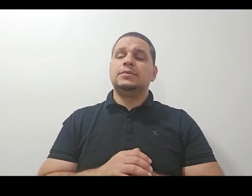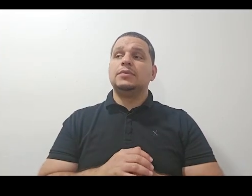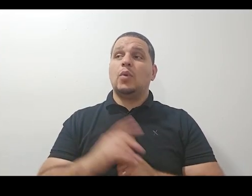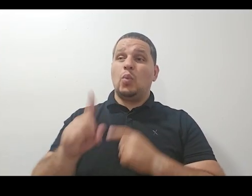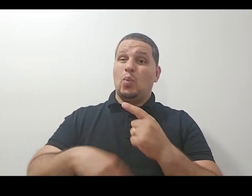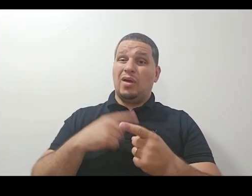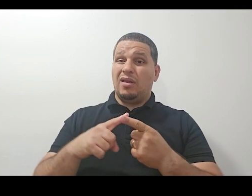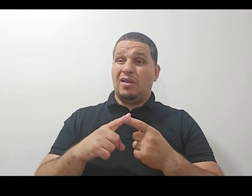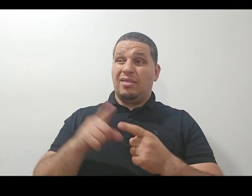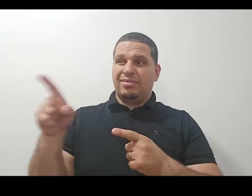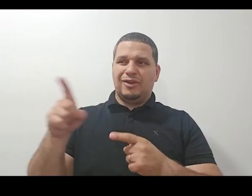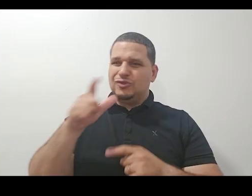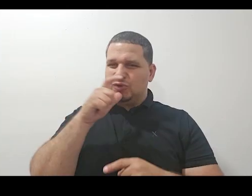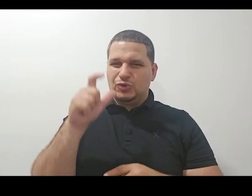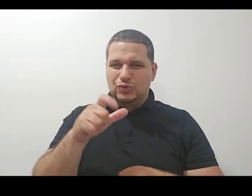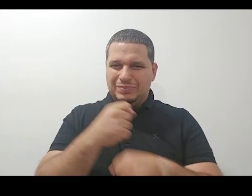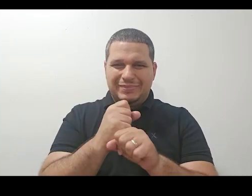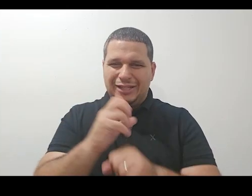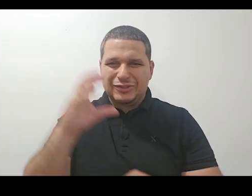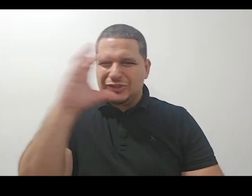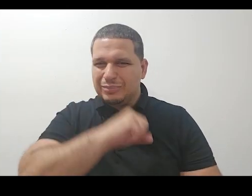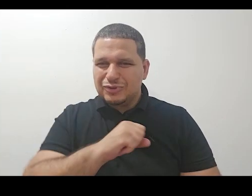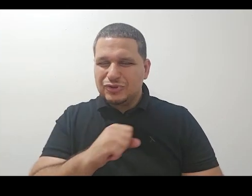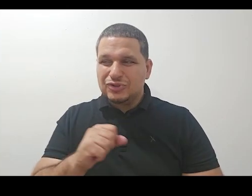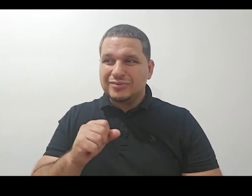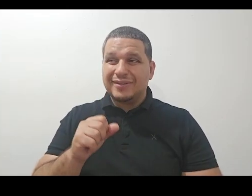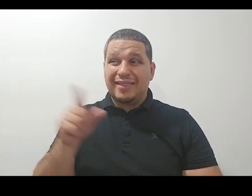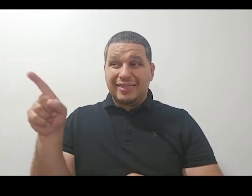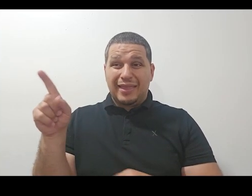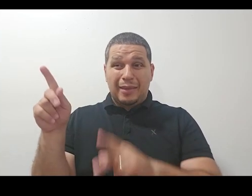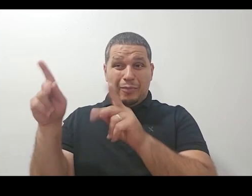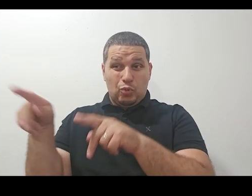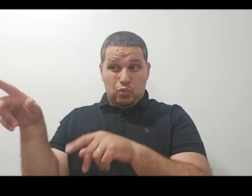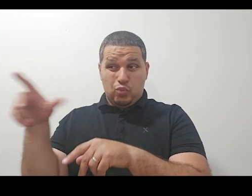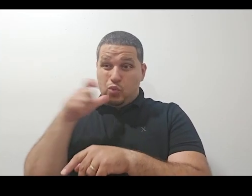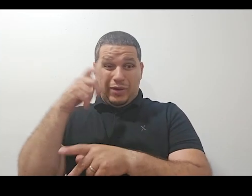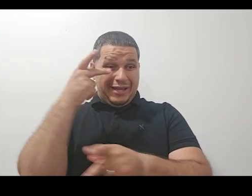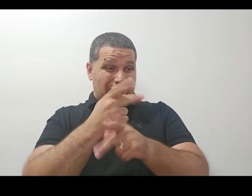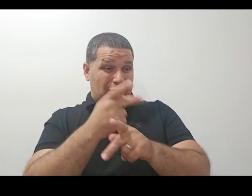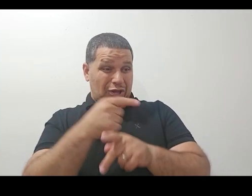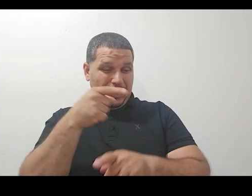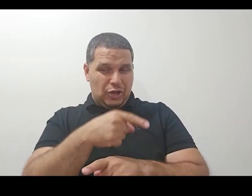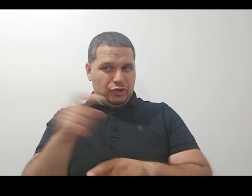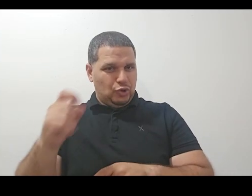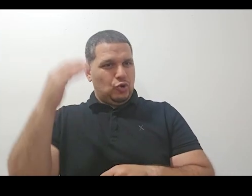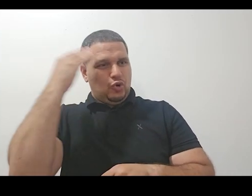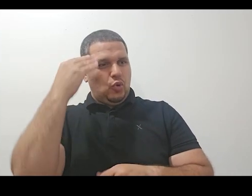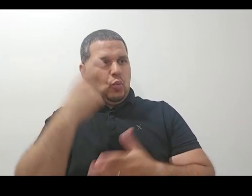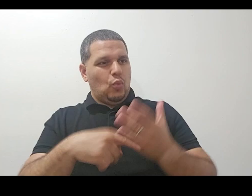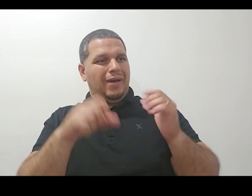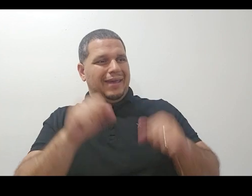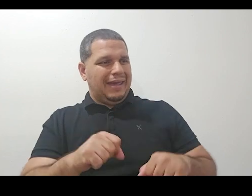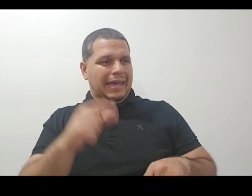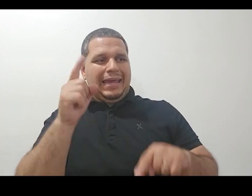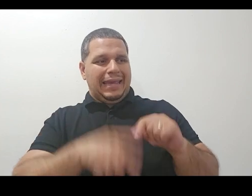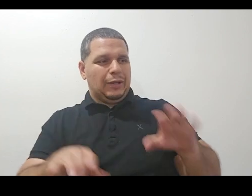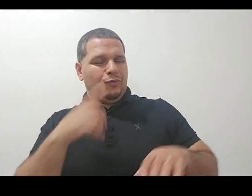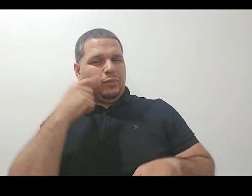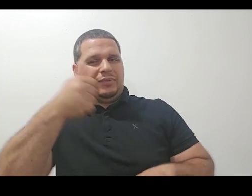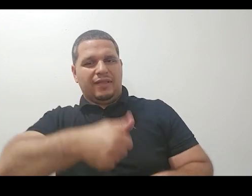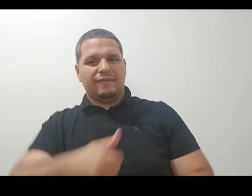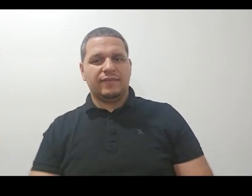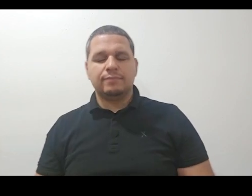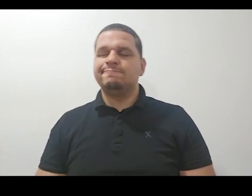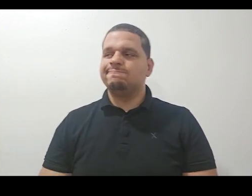of ability when they shouldn't be making those assumptions when the person they're caregiving for knows what they can and can't